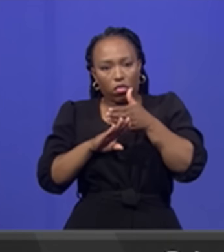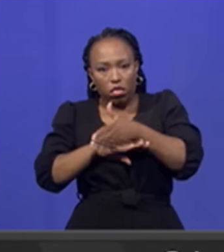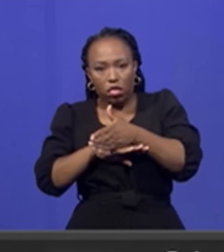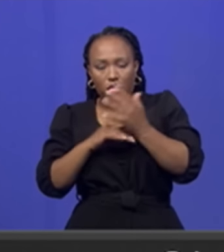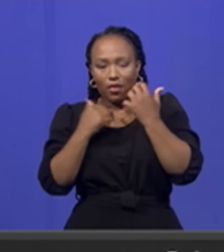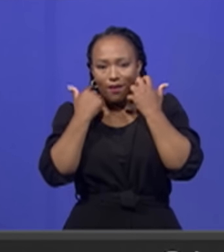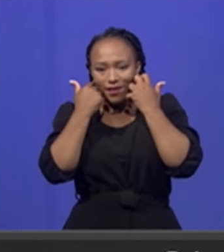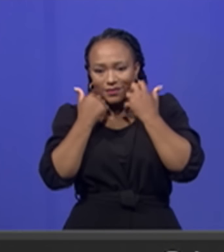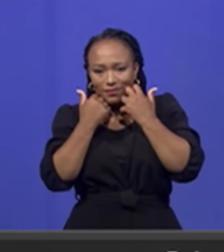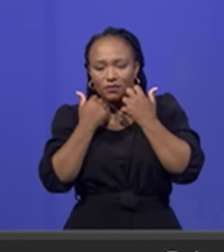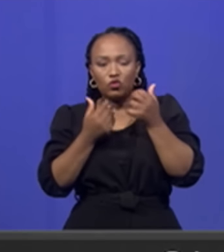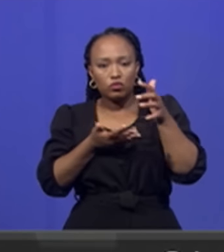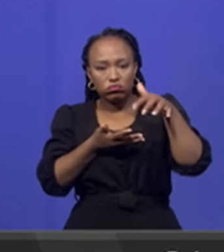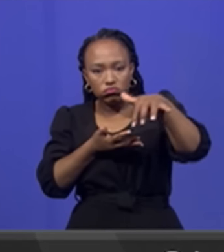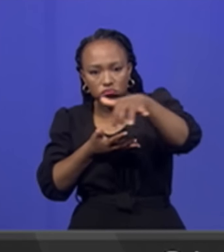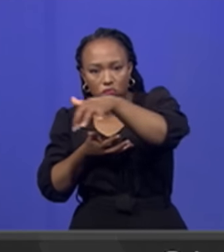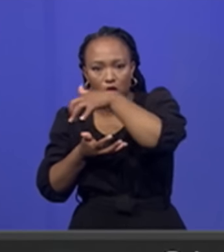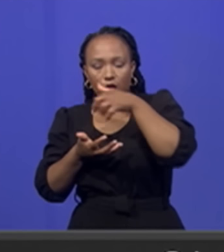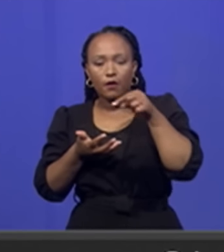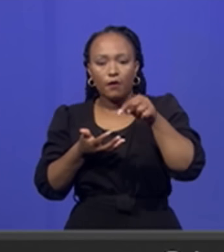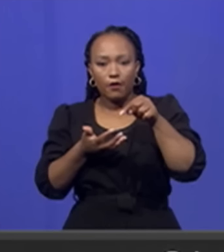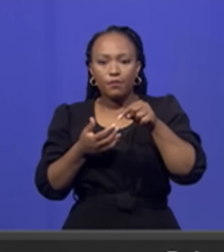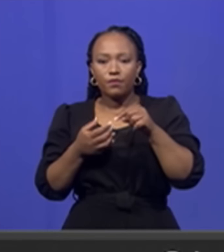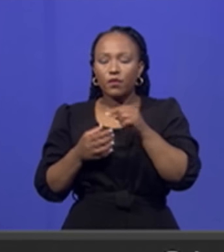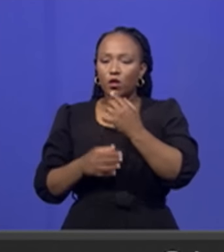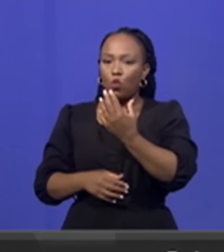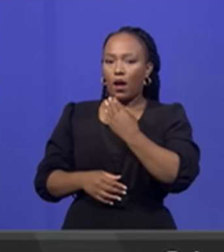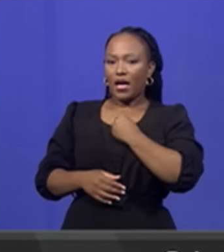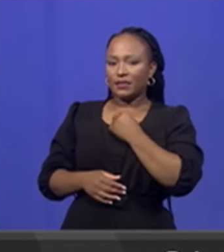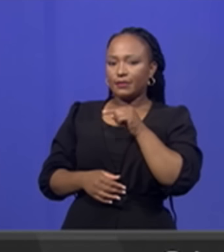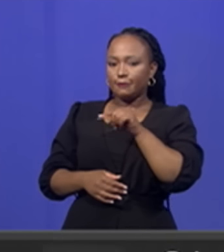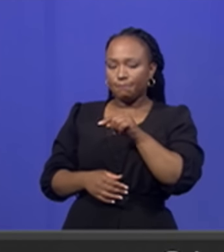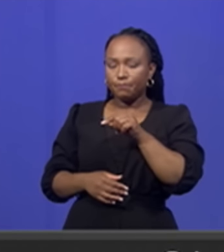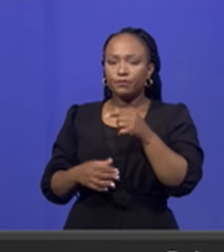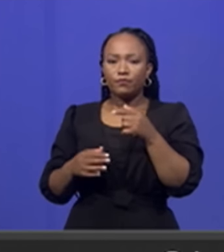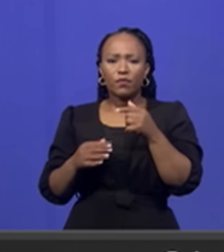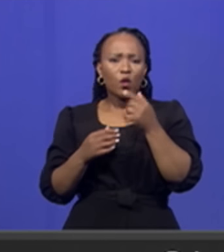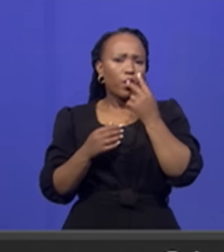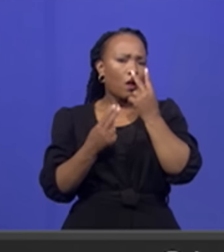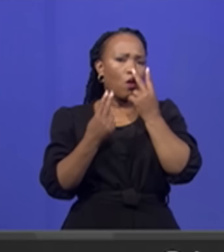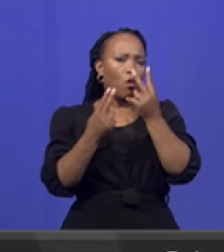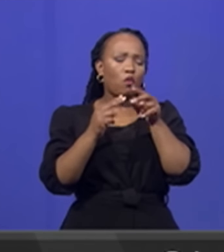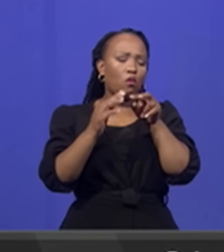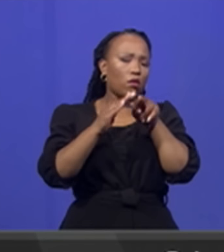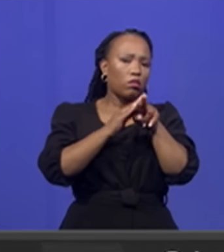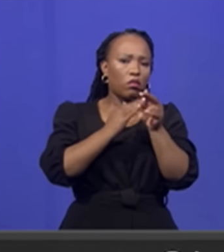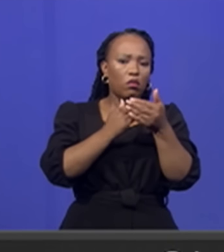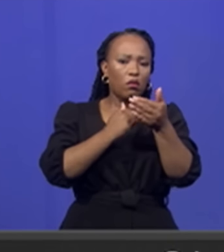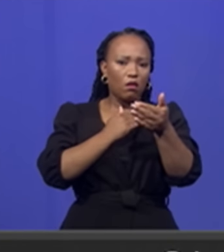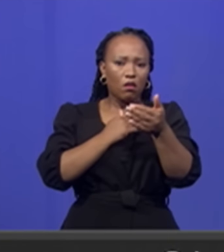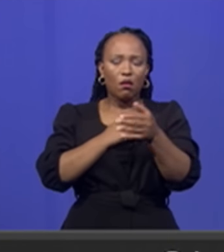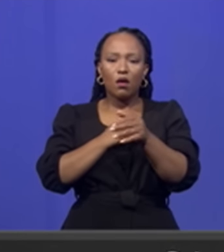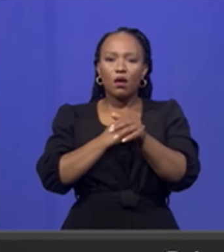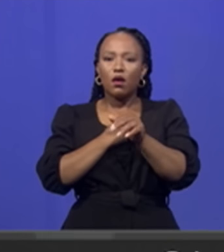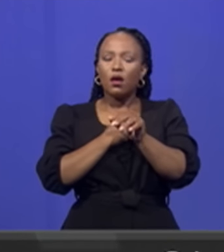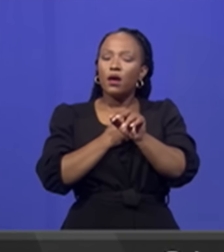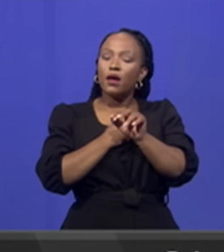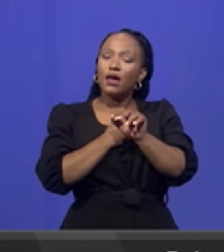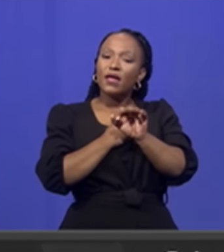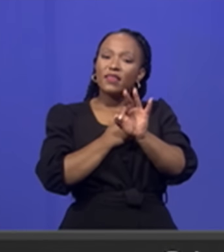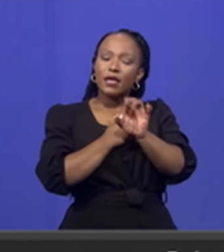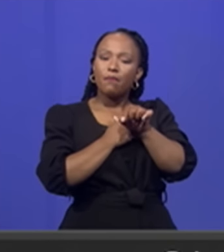in. In terms of, you asked about as well, what are we looking to? There's 2.13 trillion in this